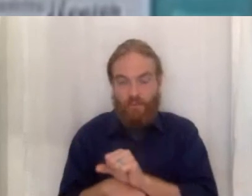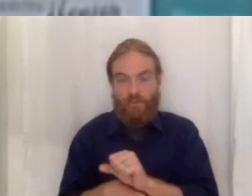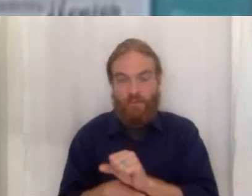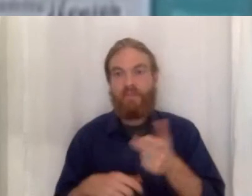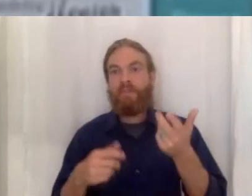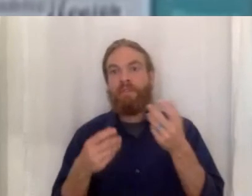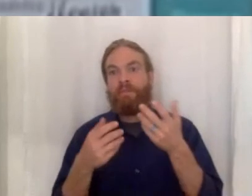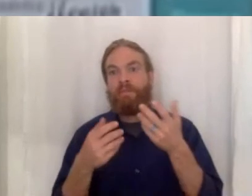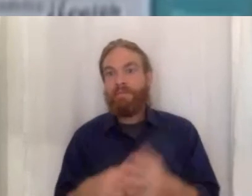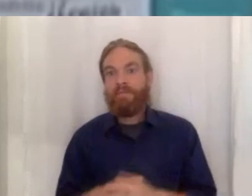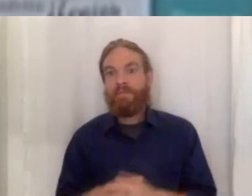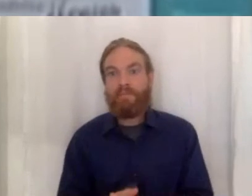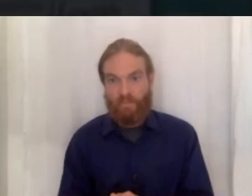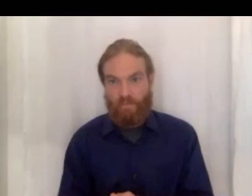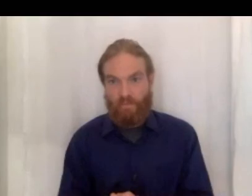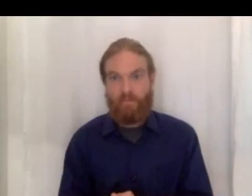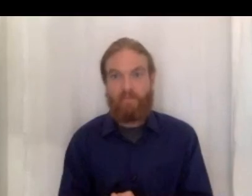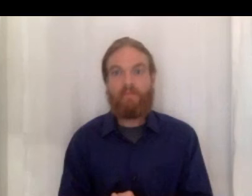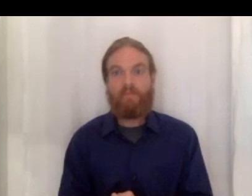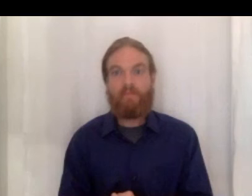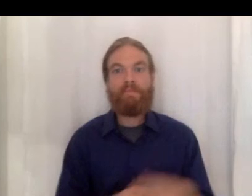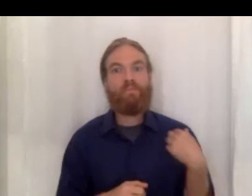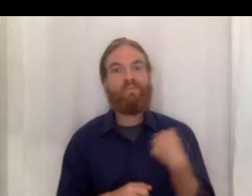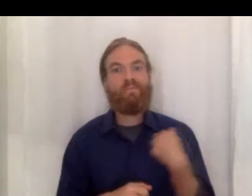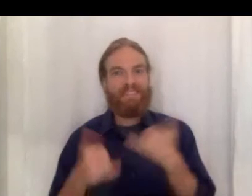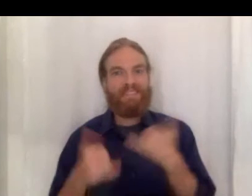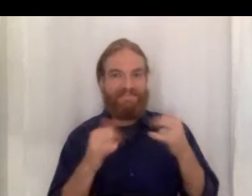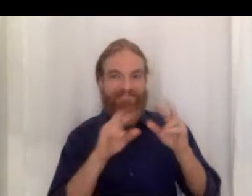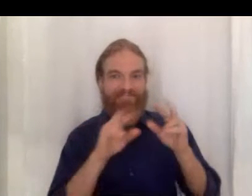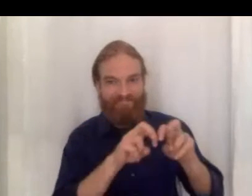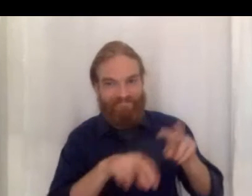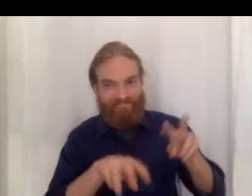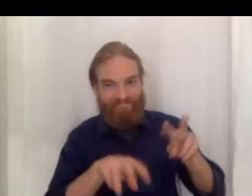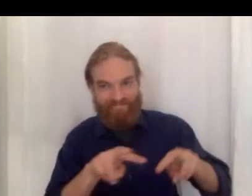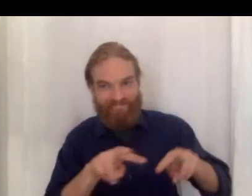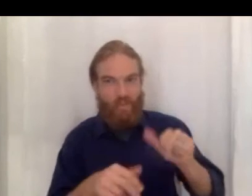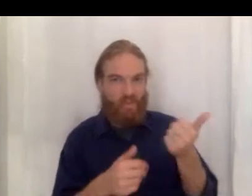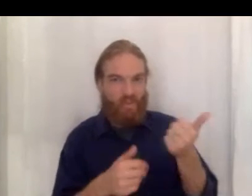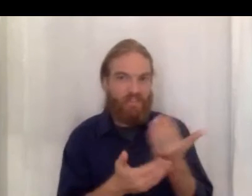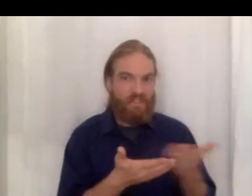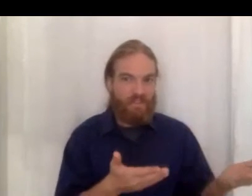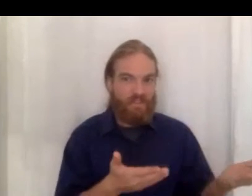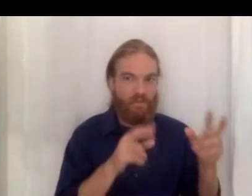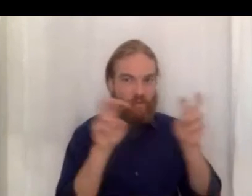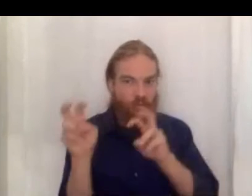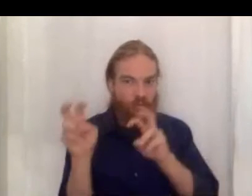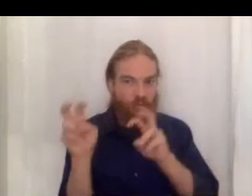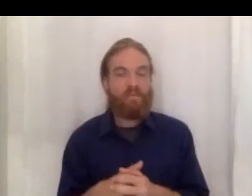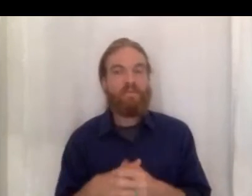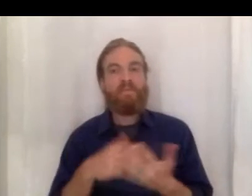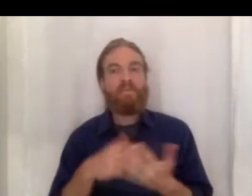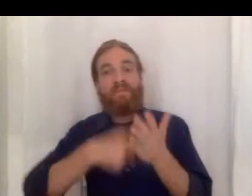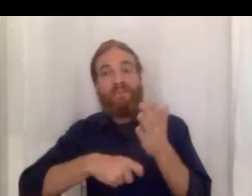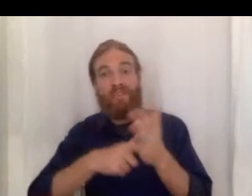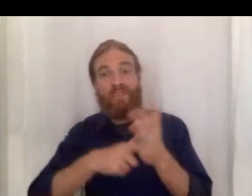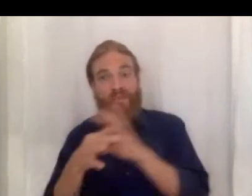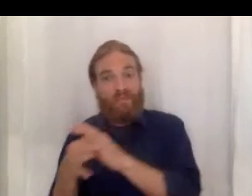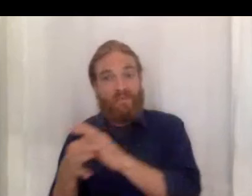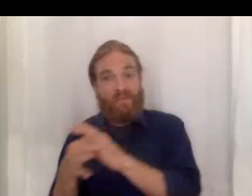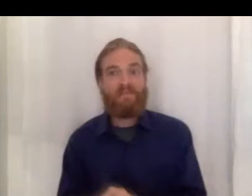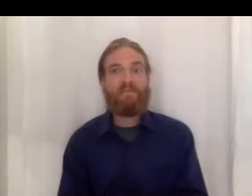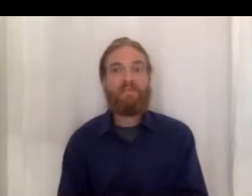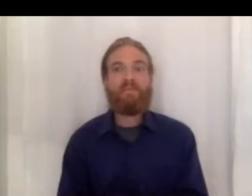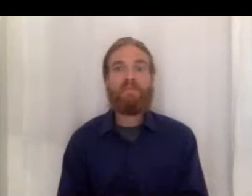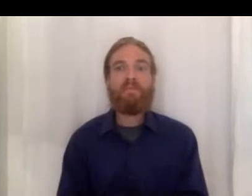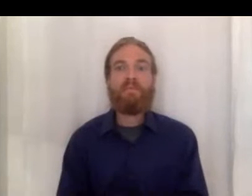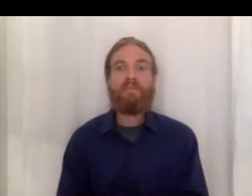in public health. Yeah. So do you know if HHS is going to ramp up production with these companies of these antibodies so